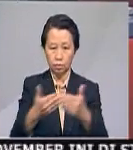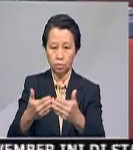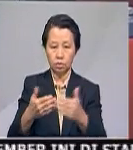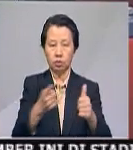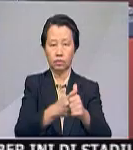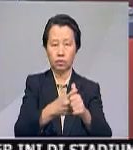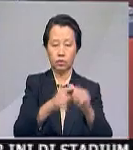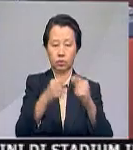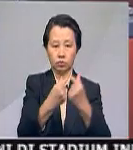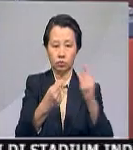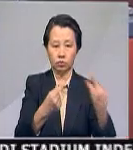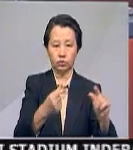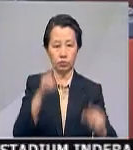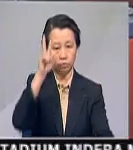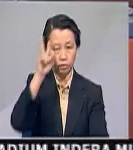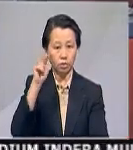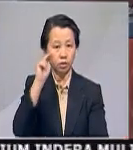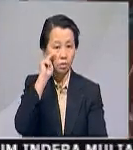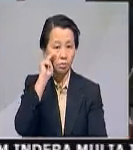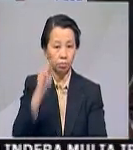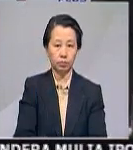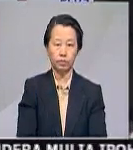pendahulu kumpulan G Vietnam.